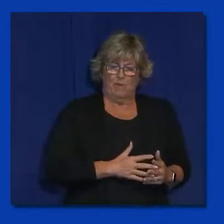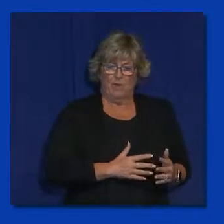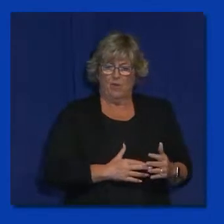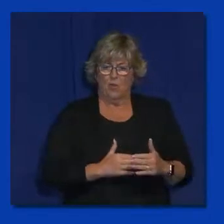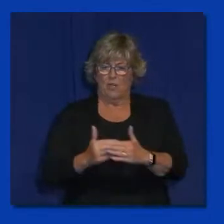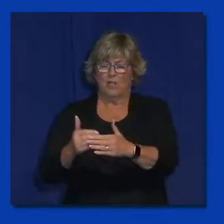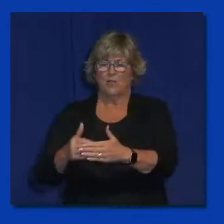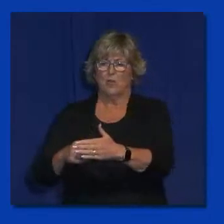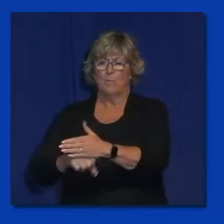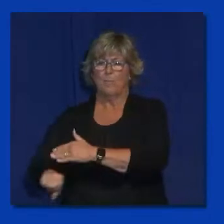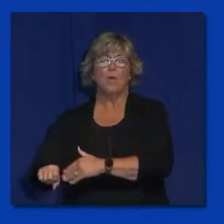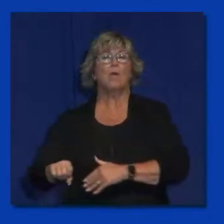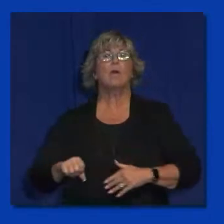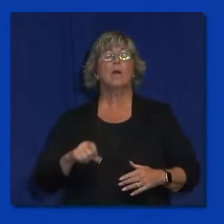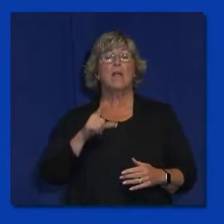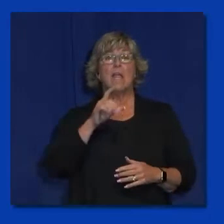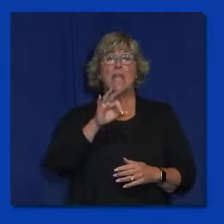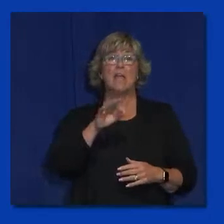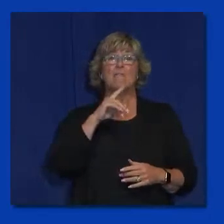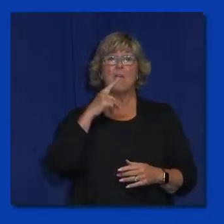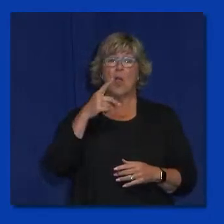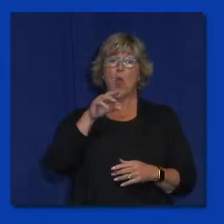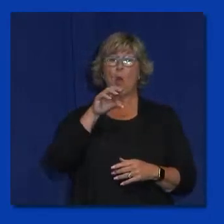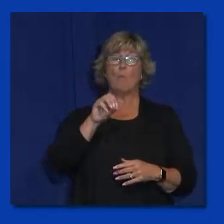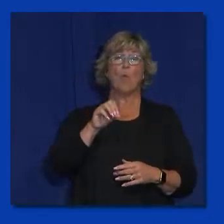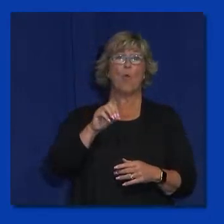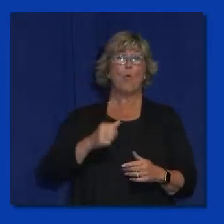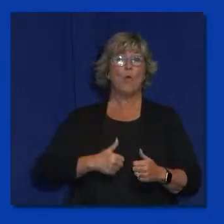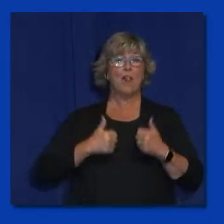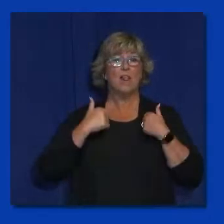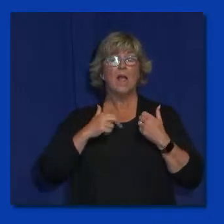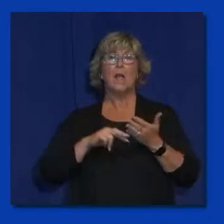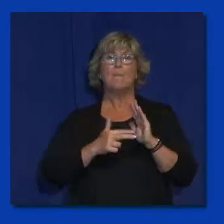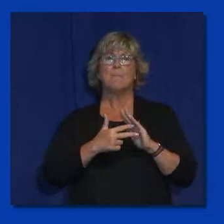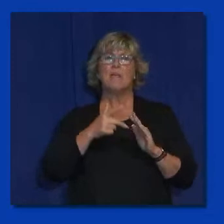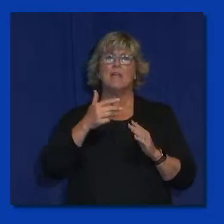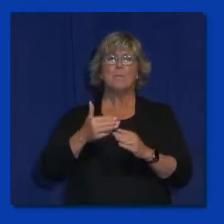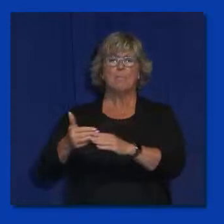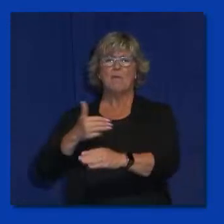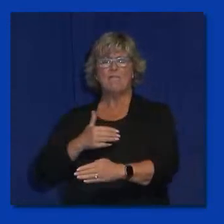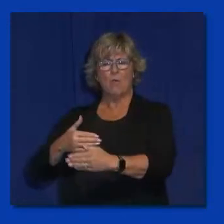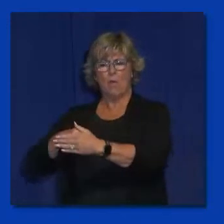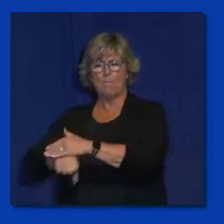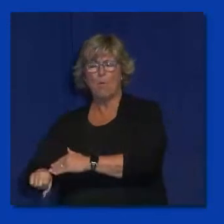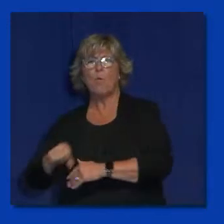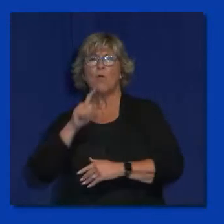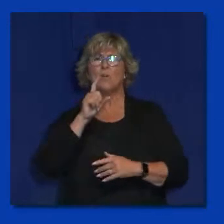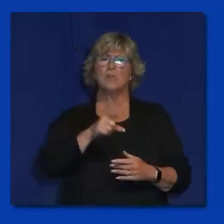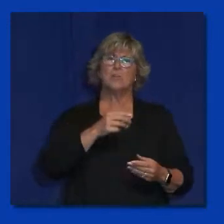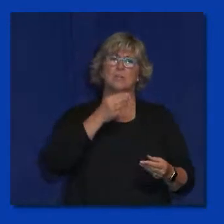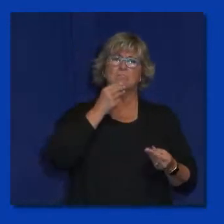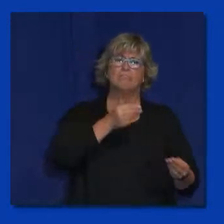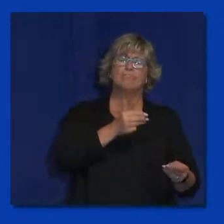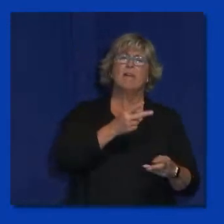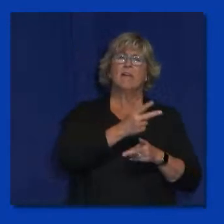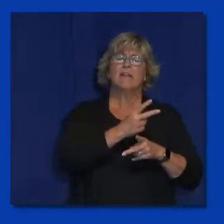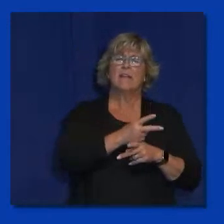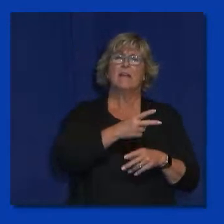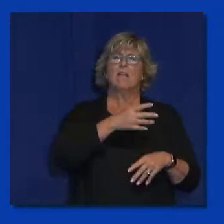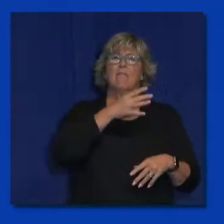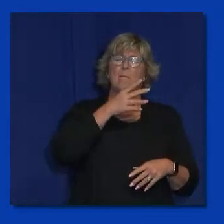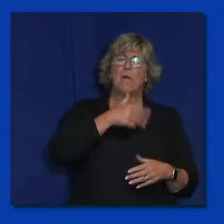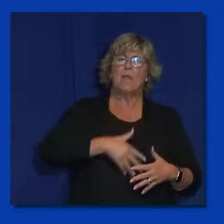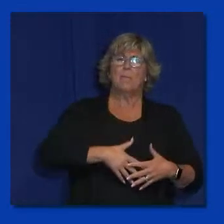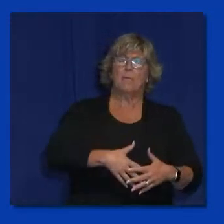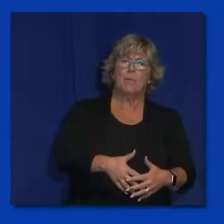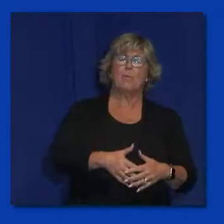of being pro-life. Because if you're pro-life, you'd support prenatal care, you'd support black infant health, you'd support child care and preschool.